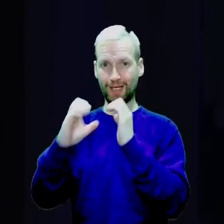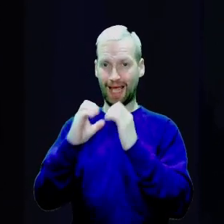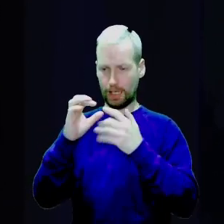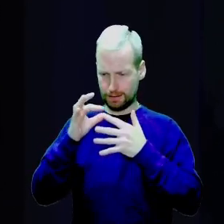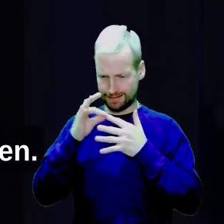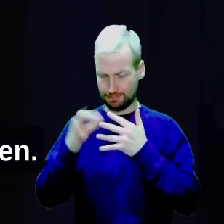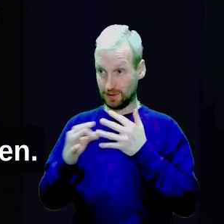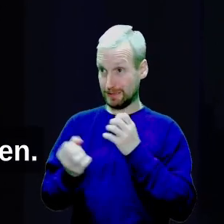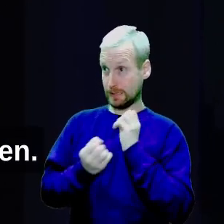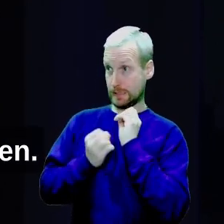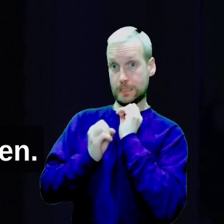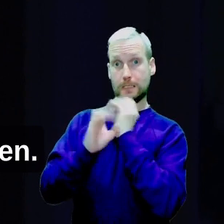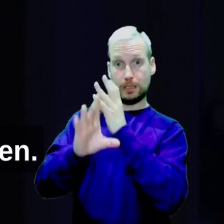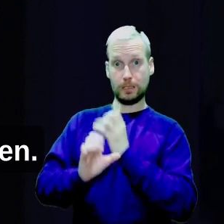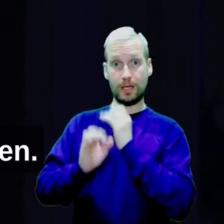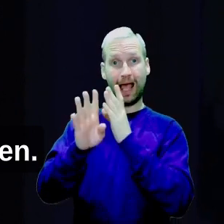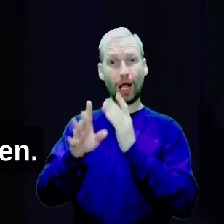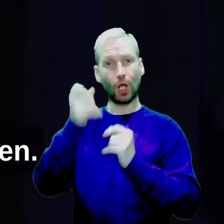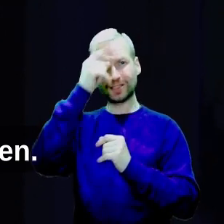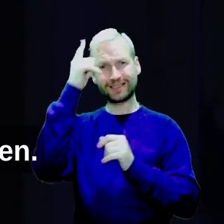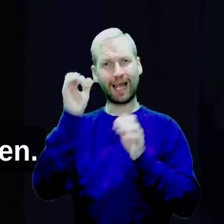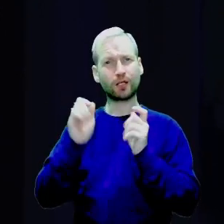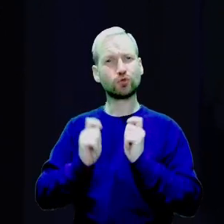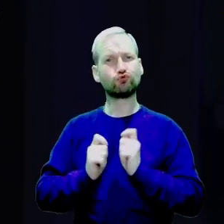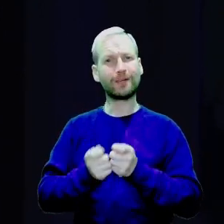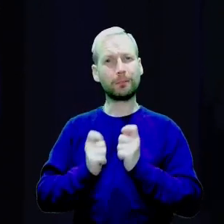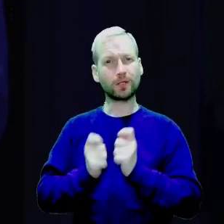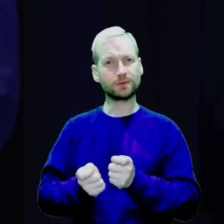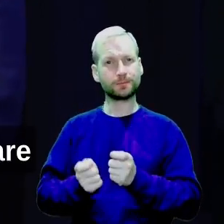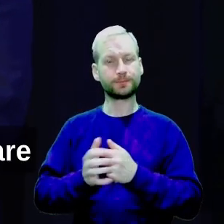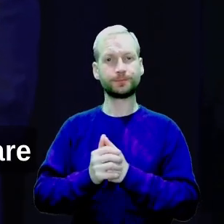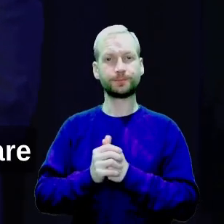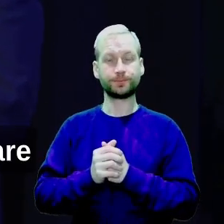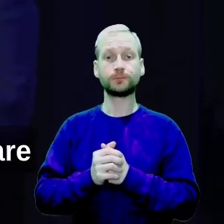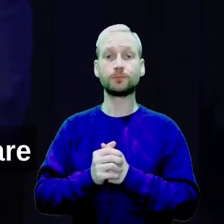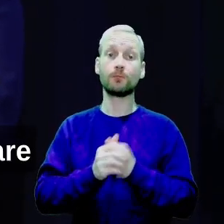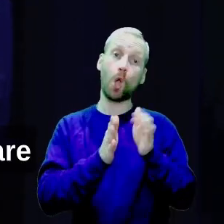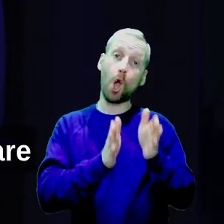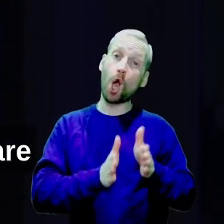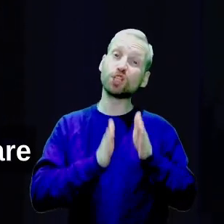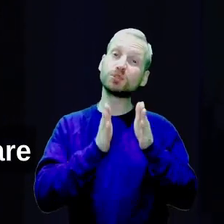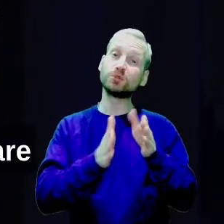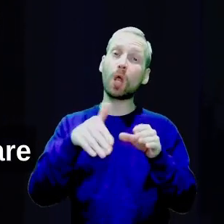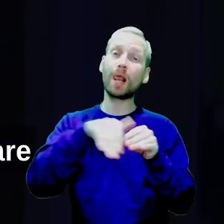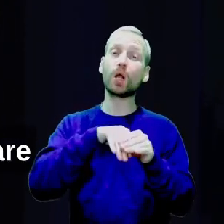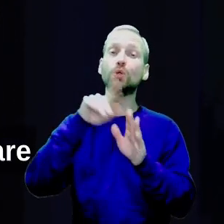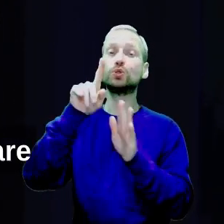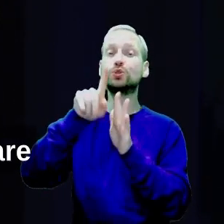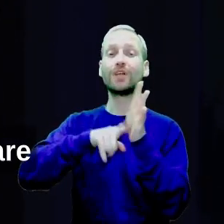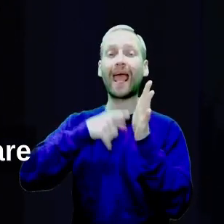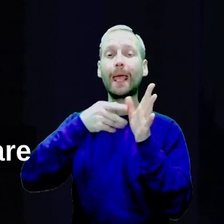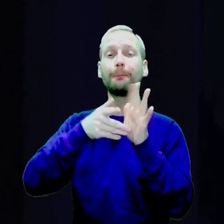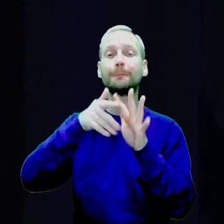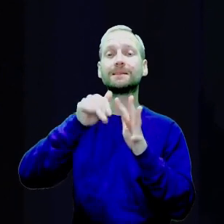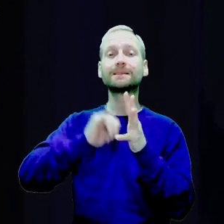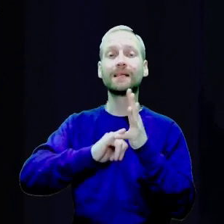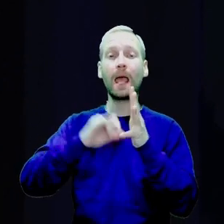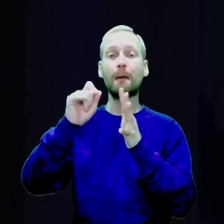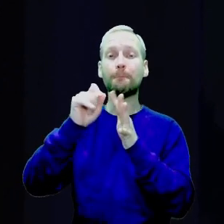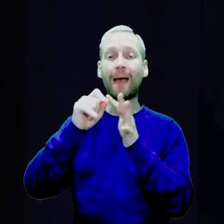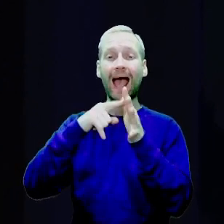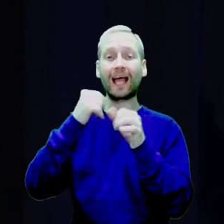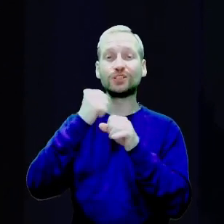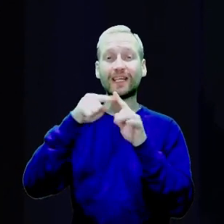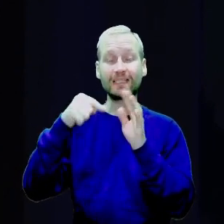symptoms and understand the treatment that they have been given. Hospitals, including the James Paget, said they are doing a lot of